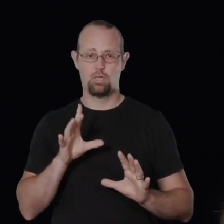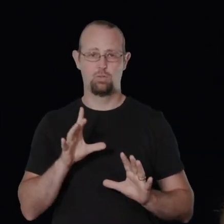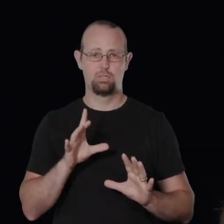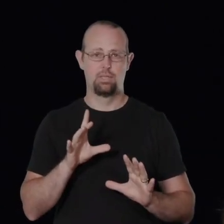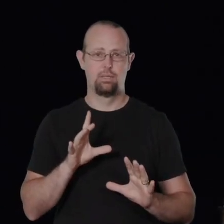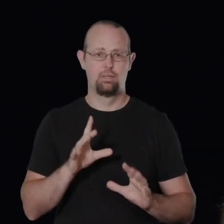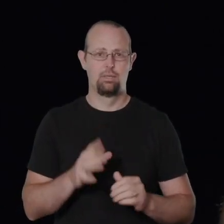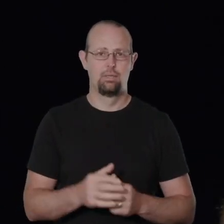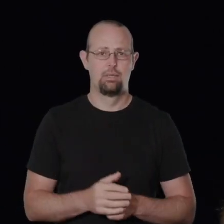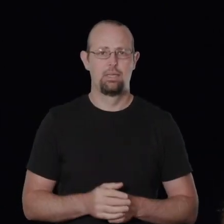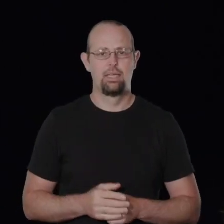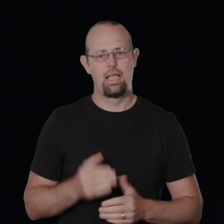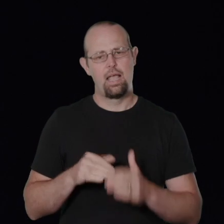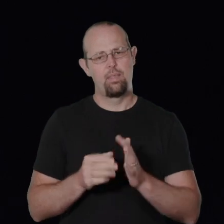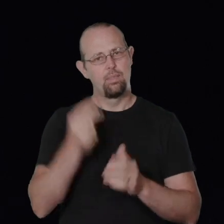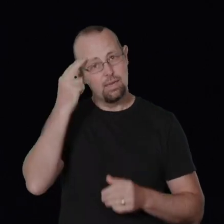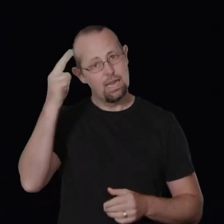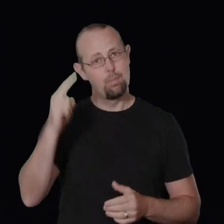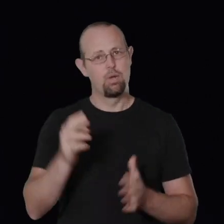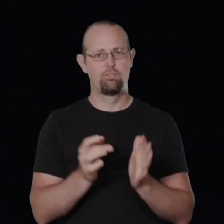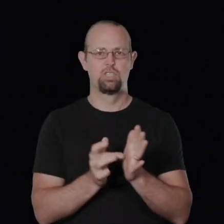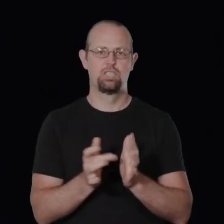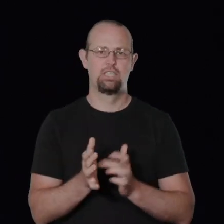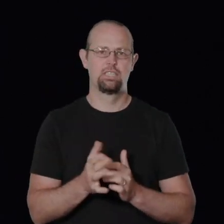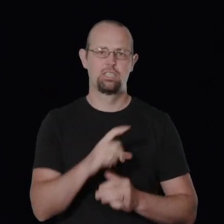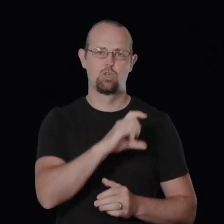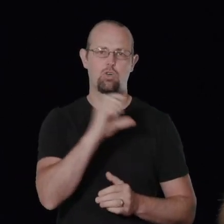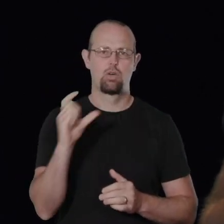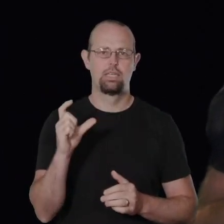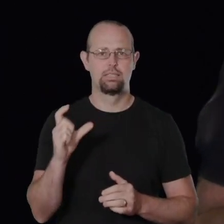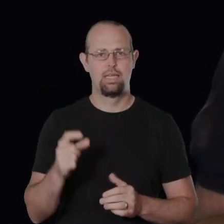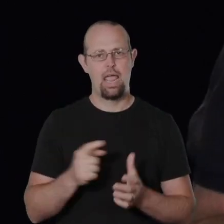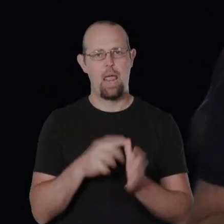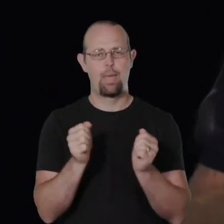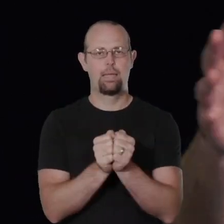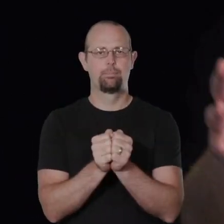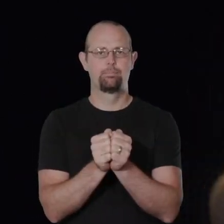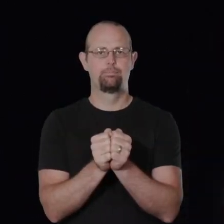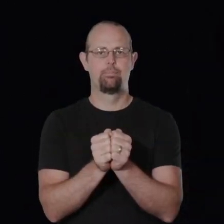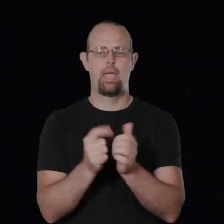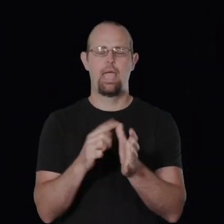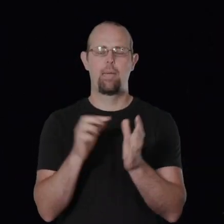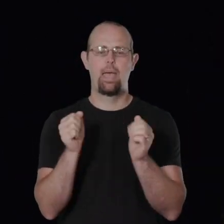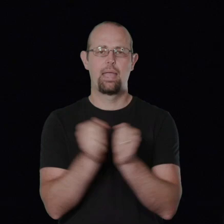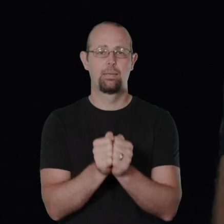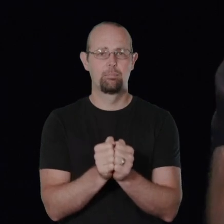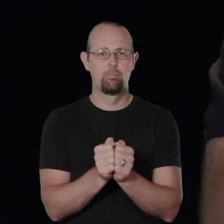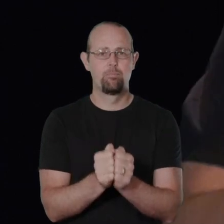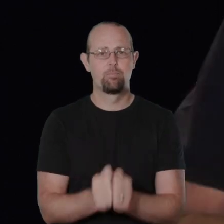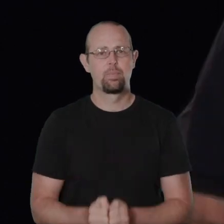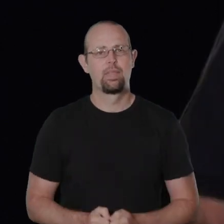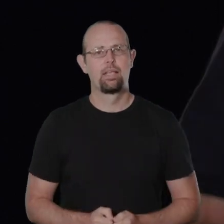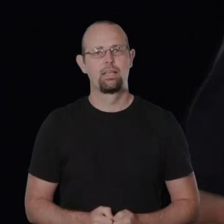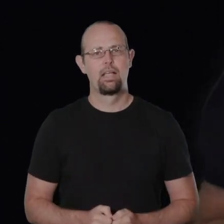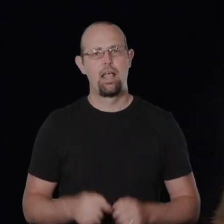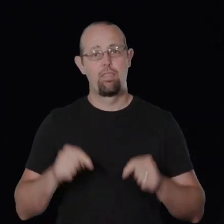and wonders. In the name of your Son, Jesus Christ, amen. Amen. Well, this